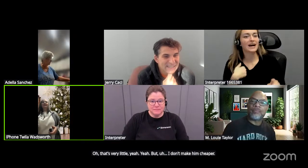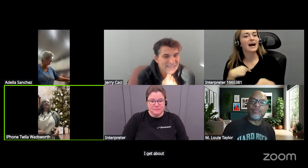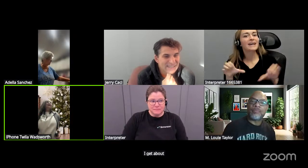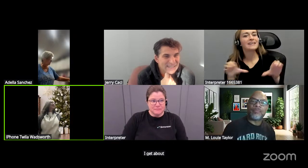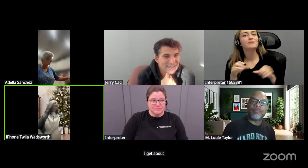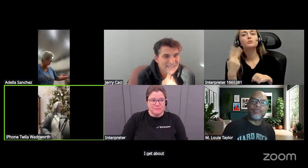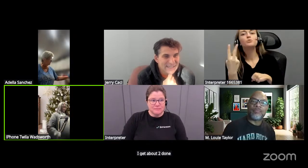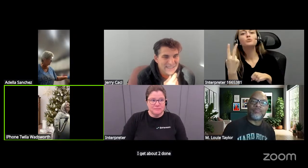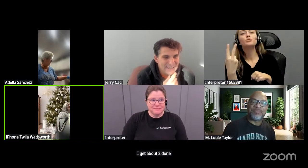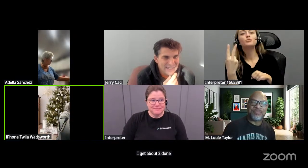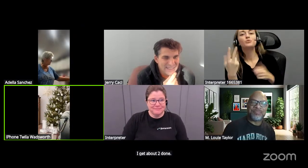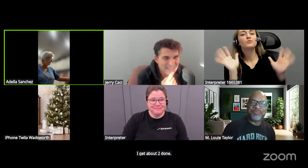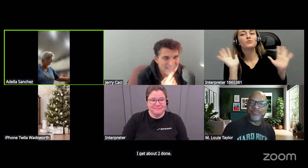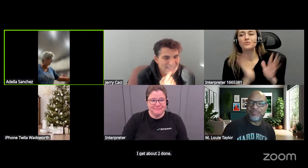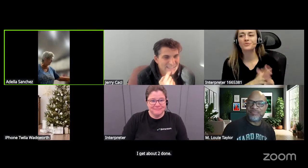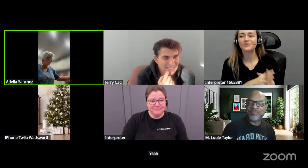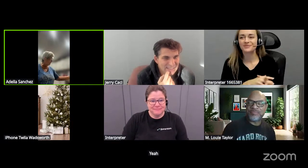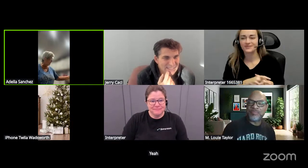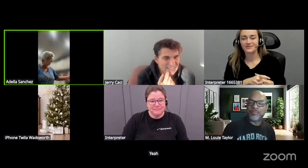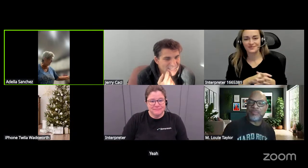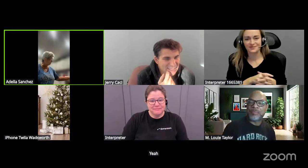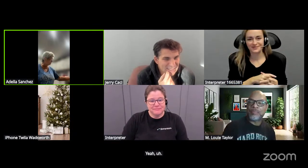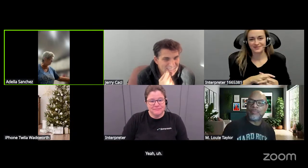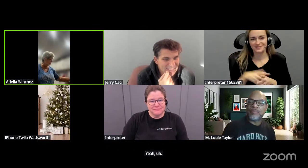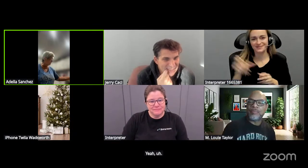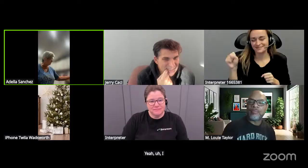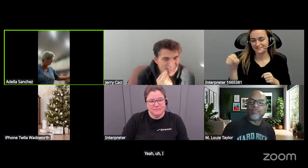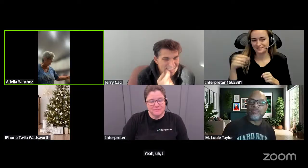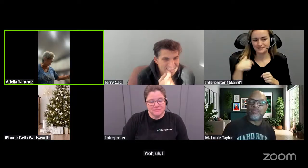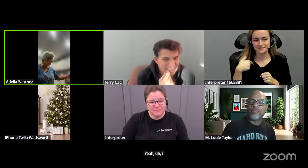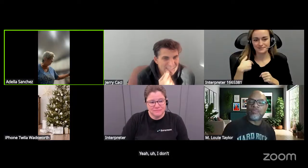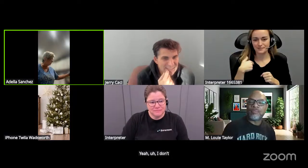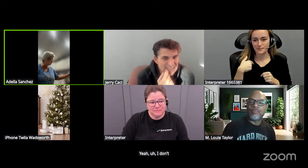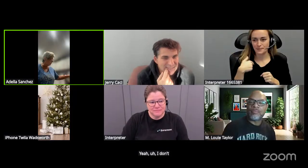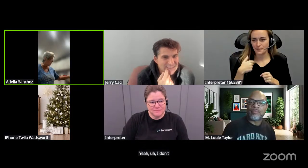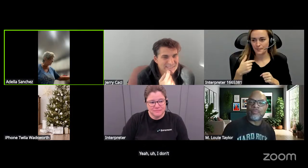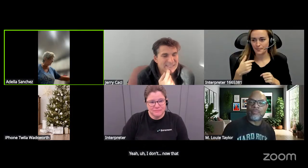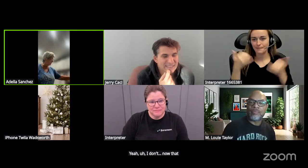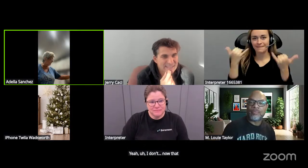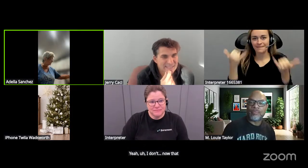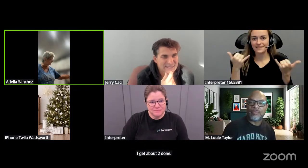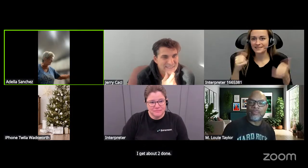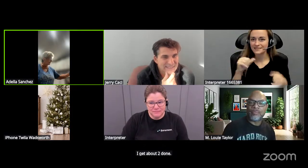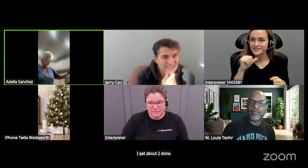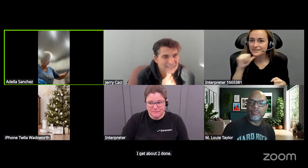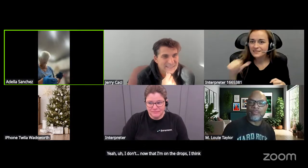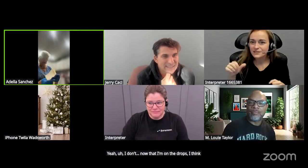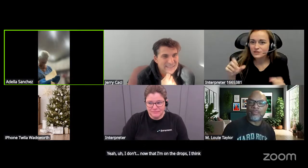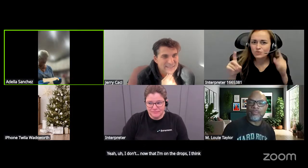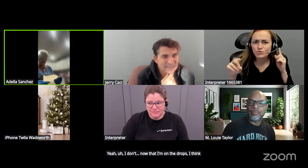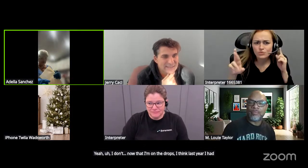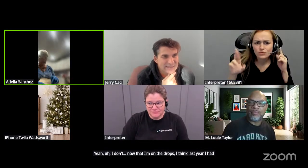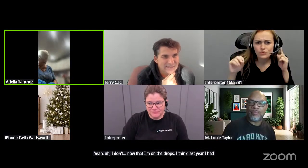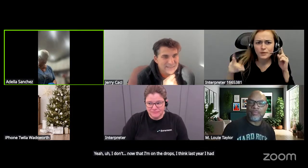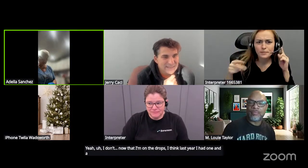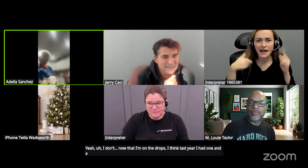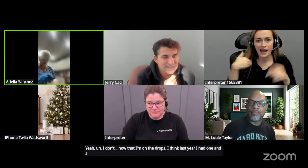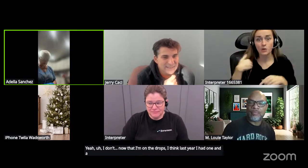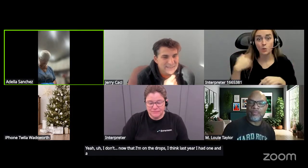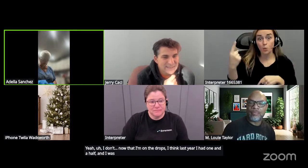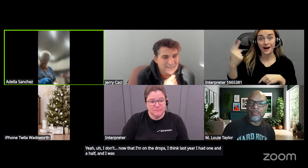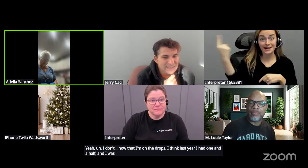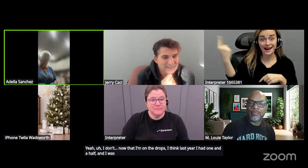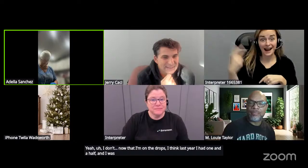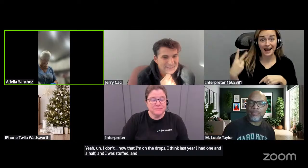done. Yeah, I don't. Now that I've been on the drops, I think last year I had 1.5, and I was stuffed.